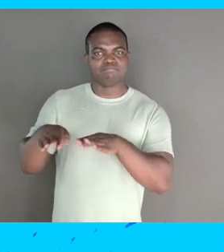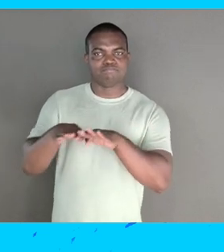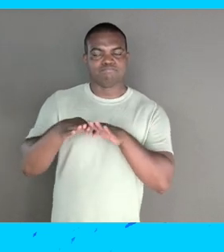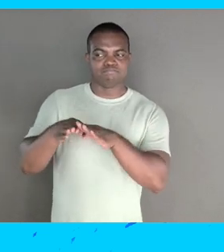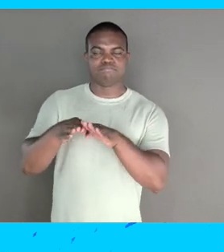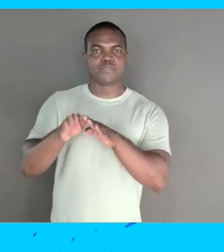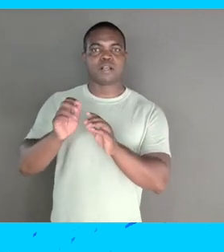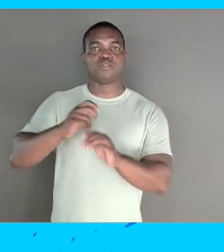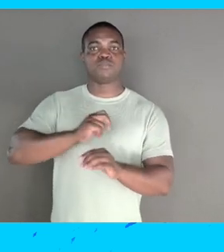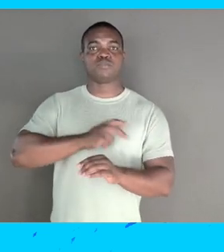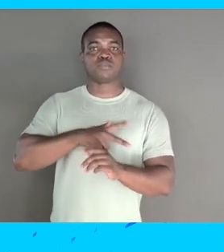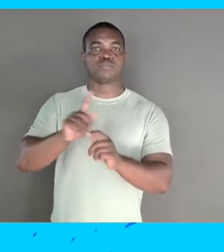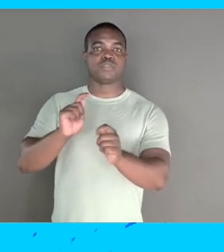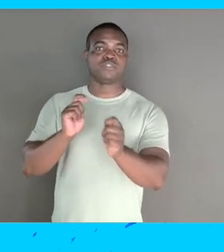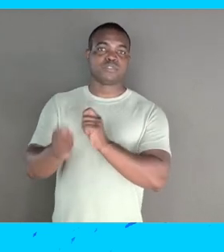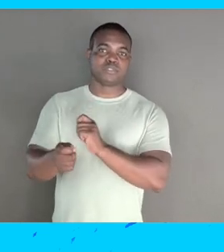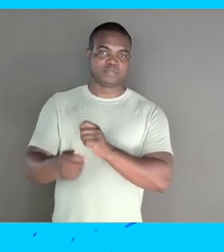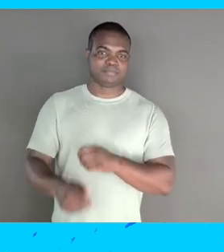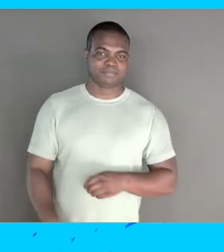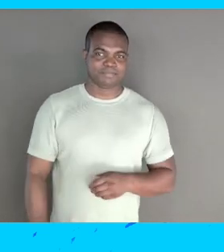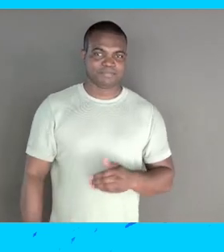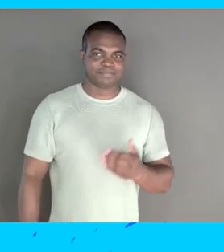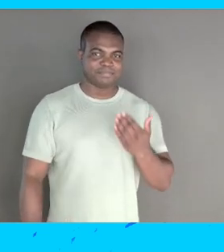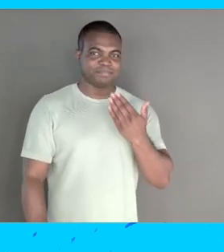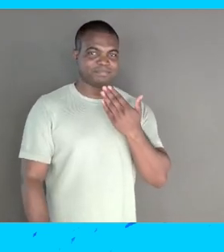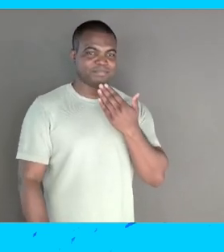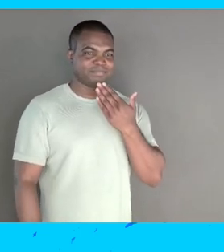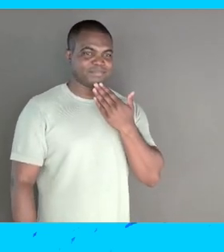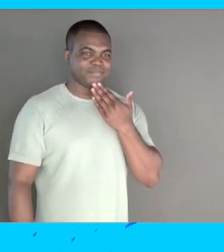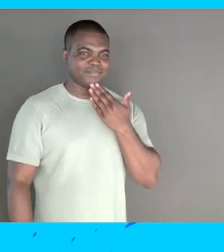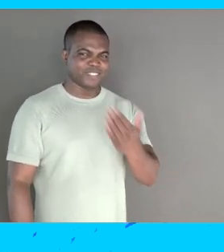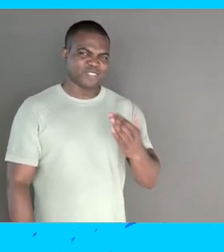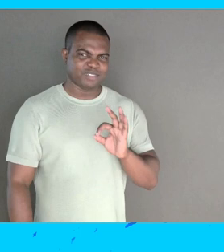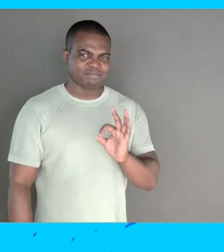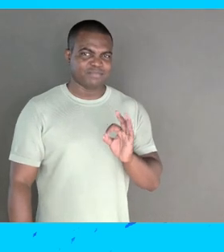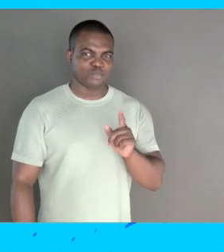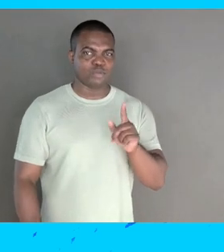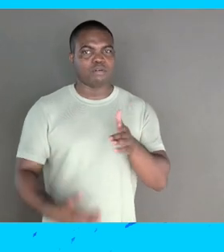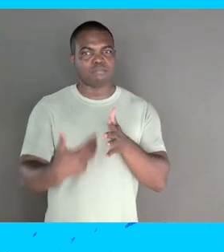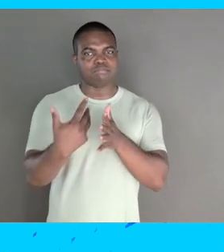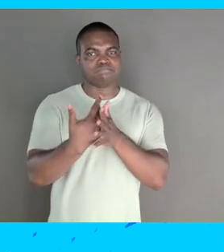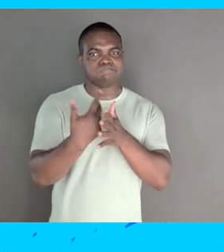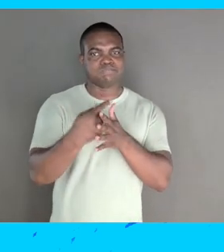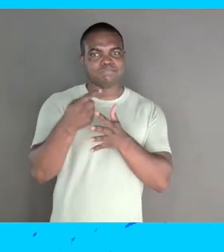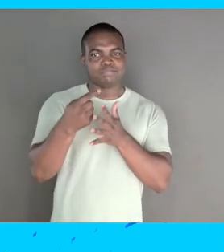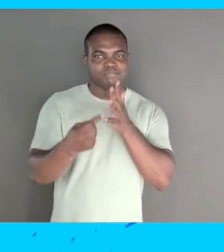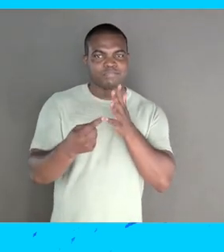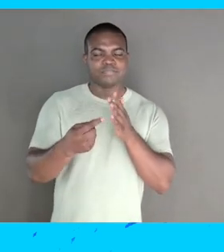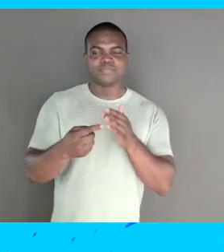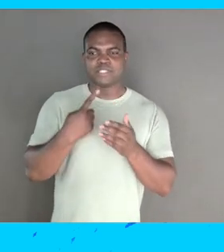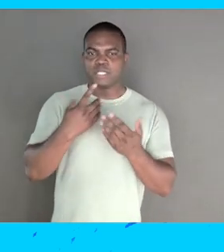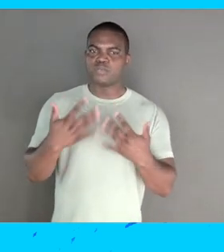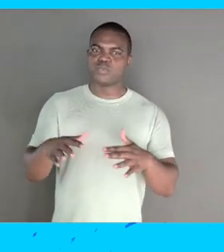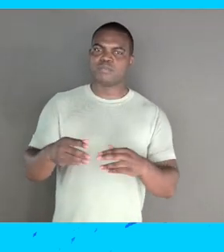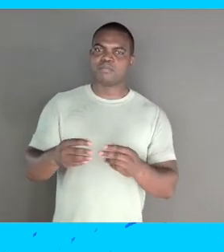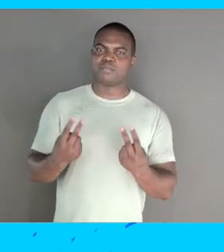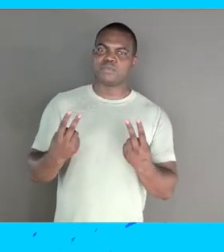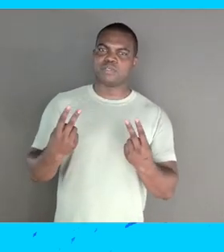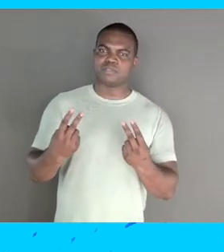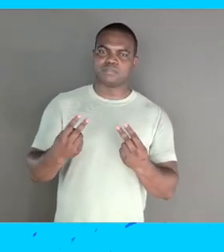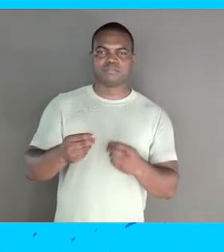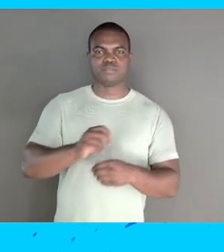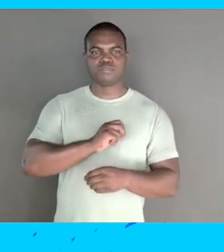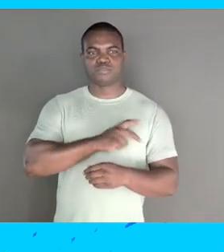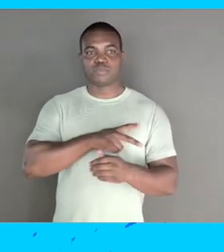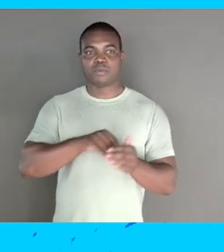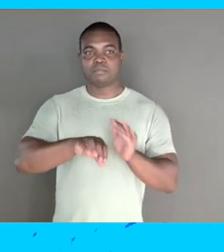Yeah, thank you so much. Like, for really, like, social media can be a platform to help raise awareness and